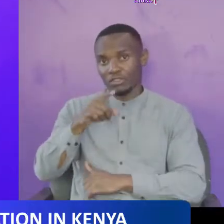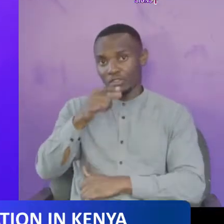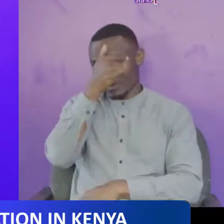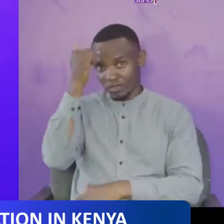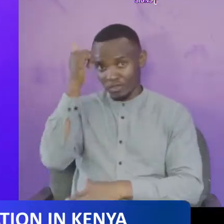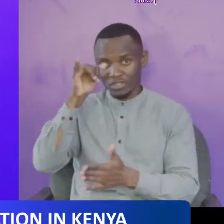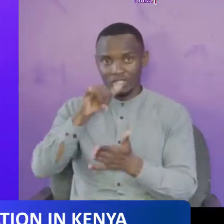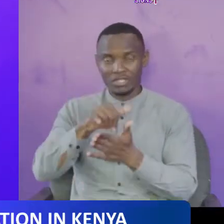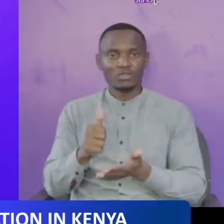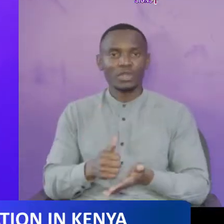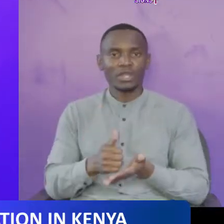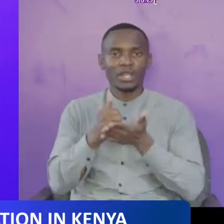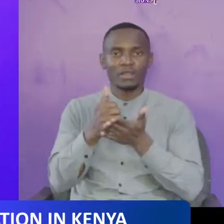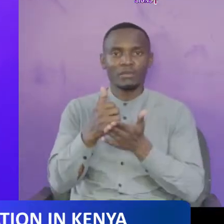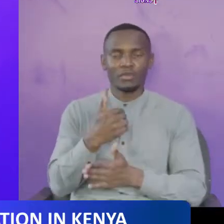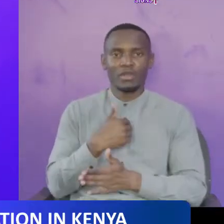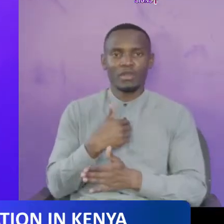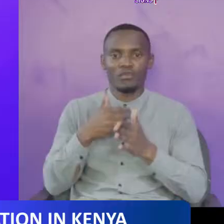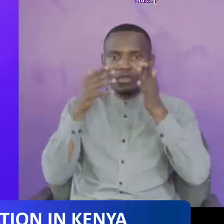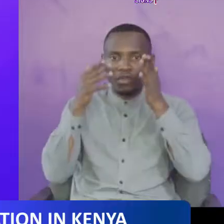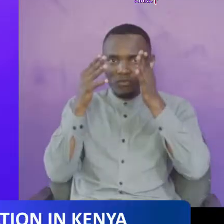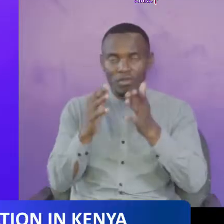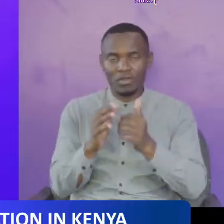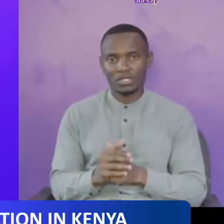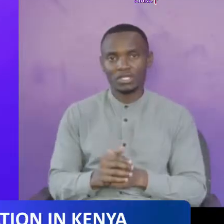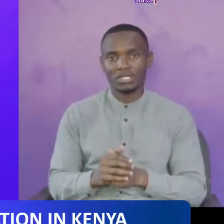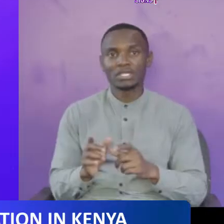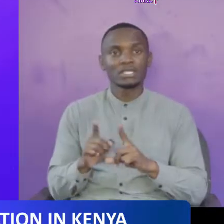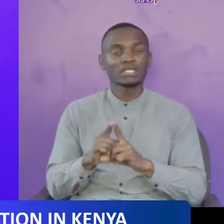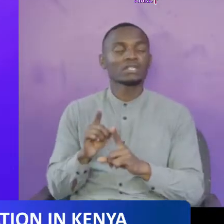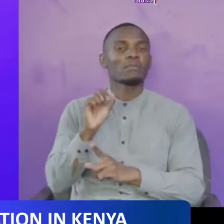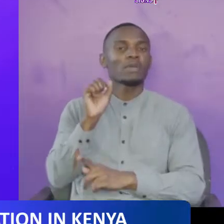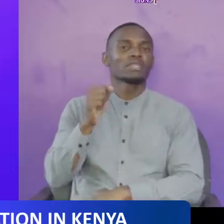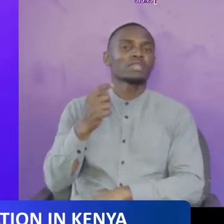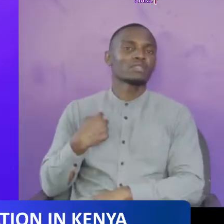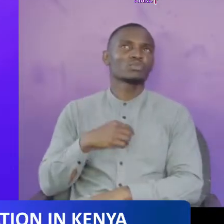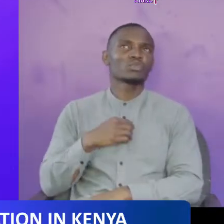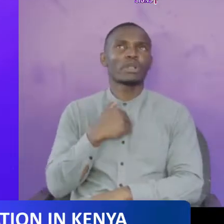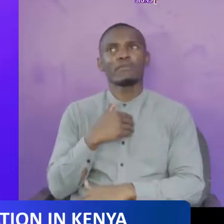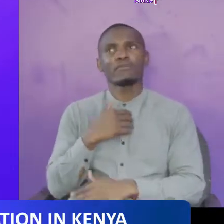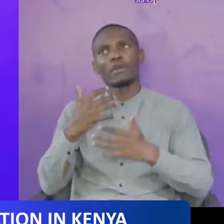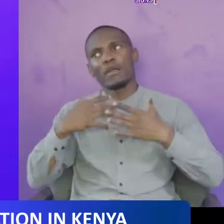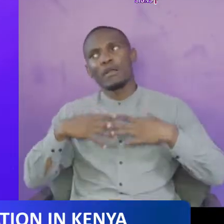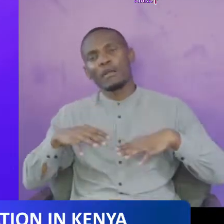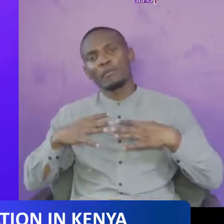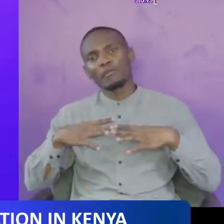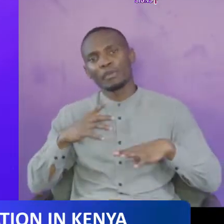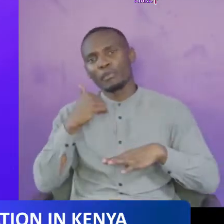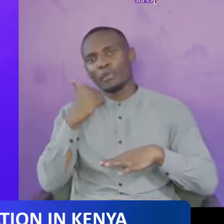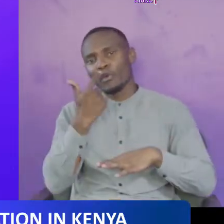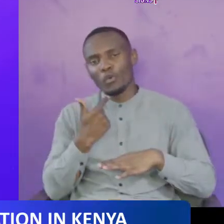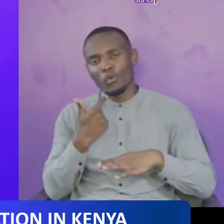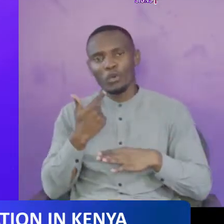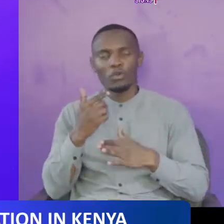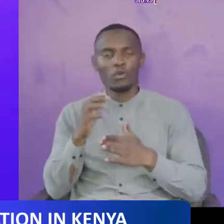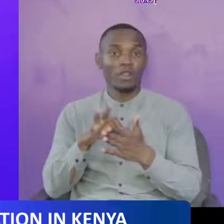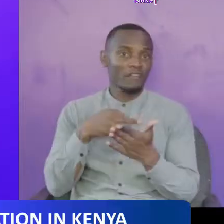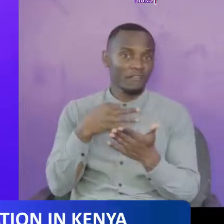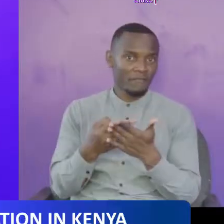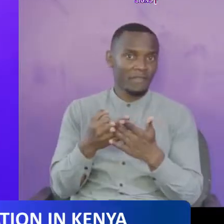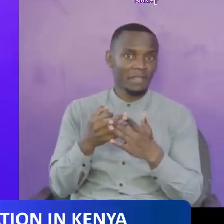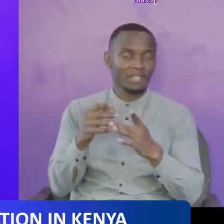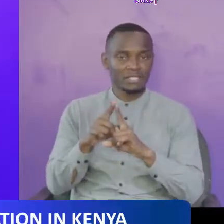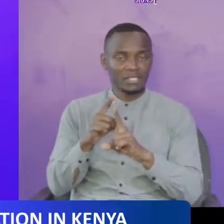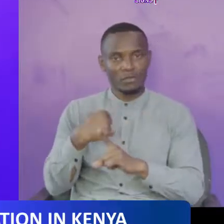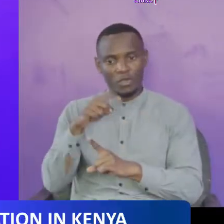focus. And we will always have those people who will fall in the cracks and who we have to pick up. But a lot or majority of